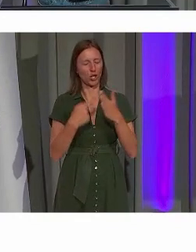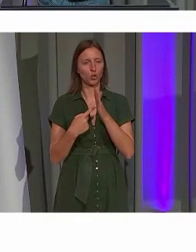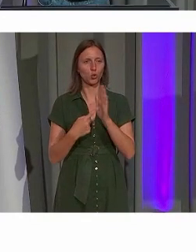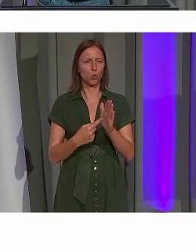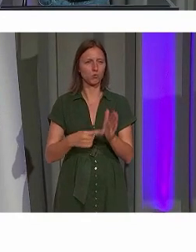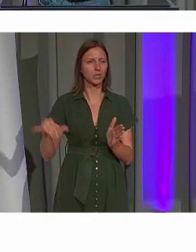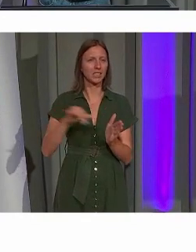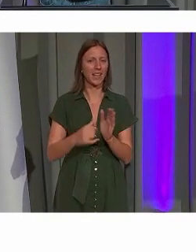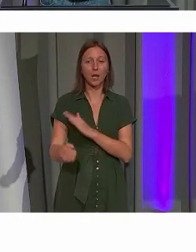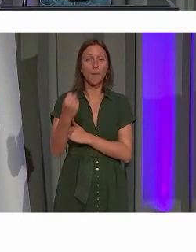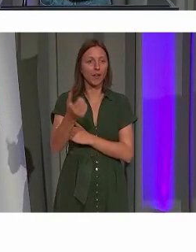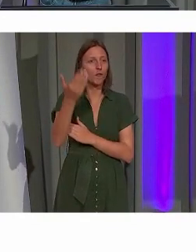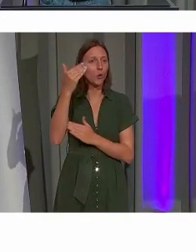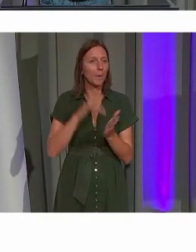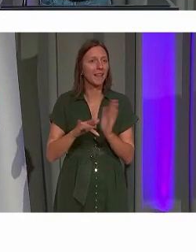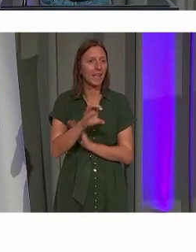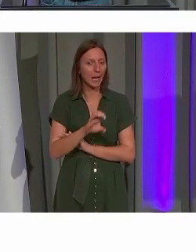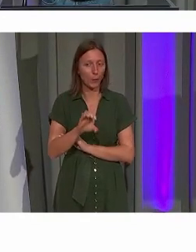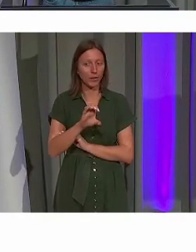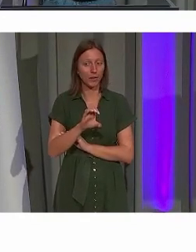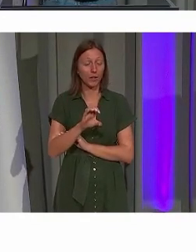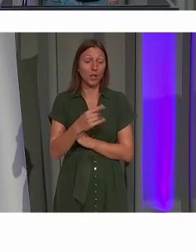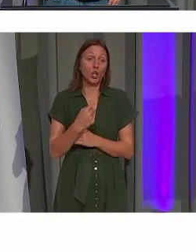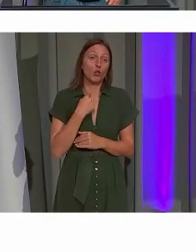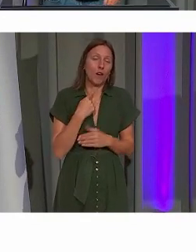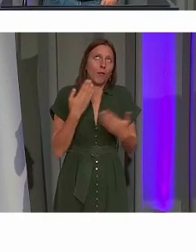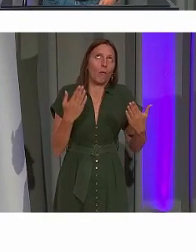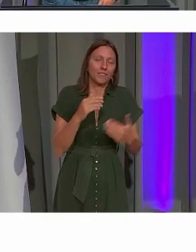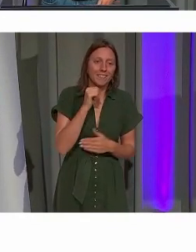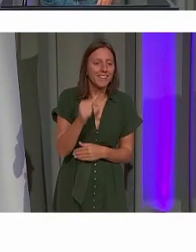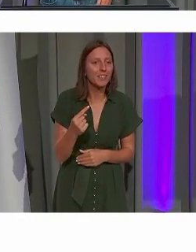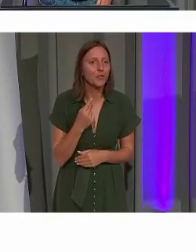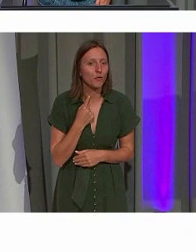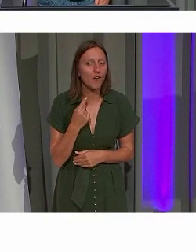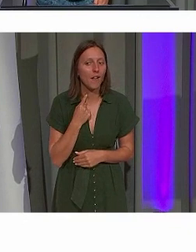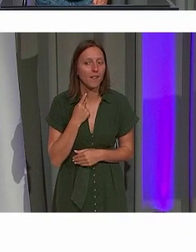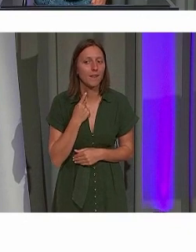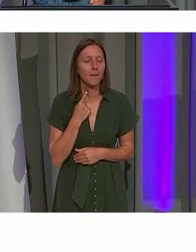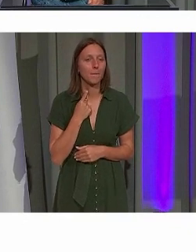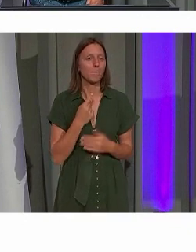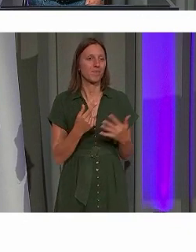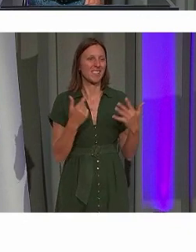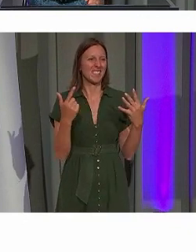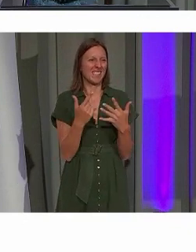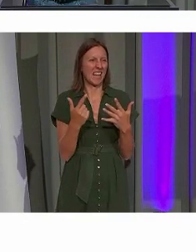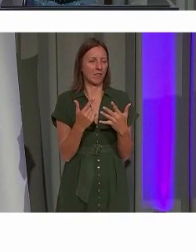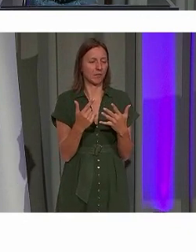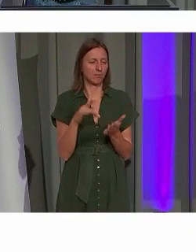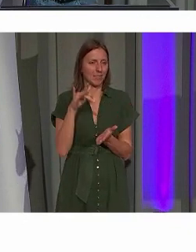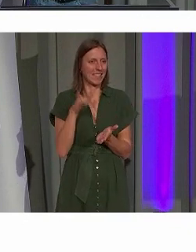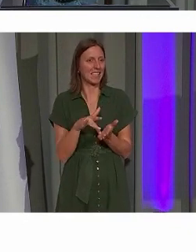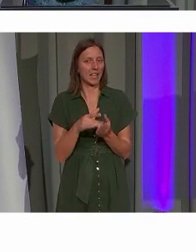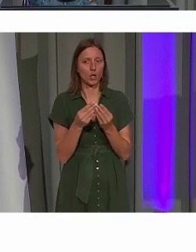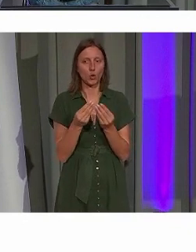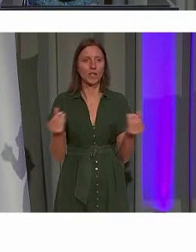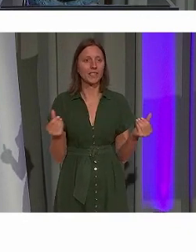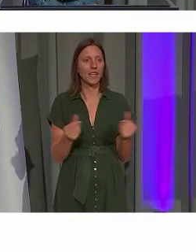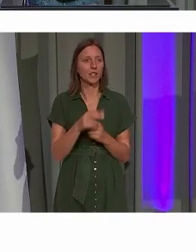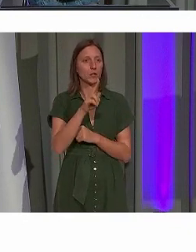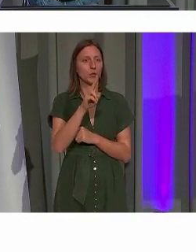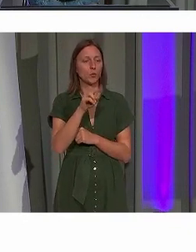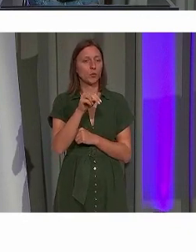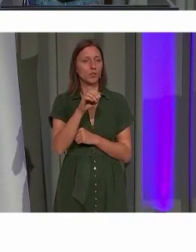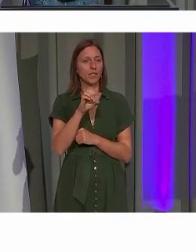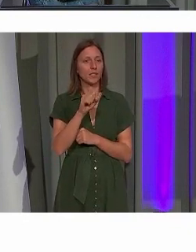this is actually one of the 7